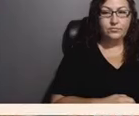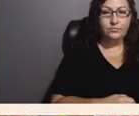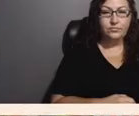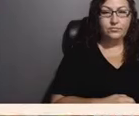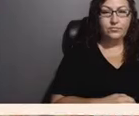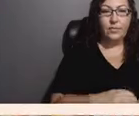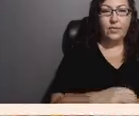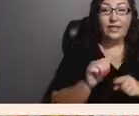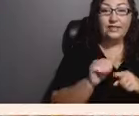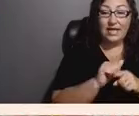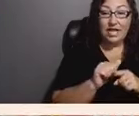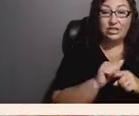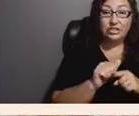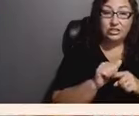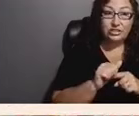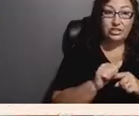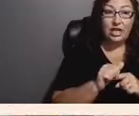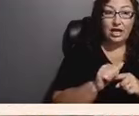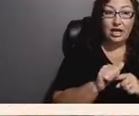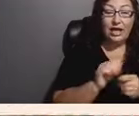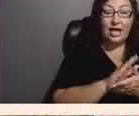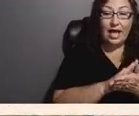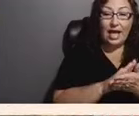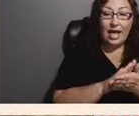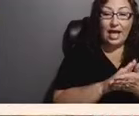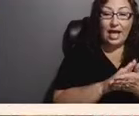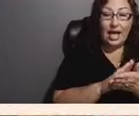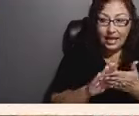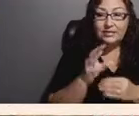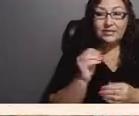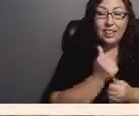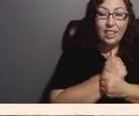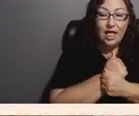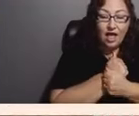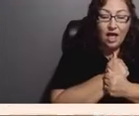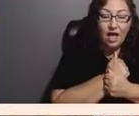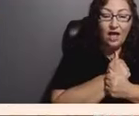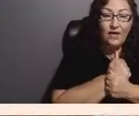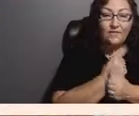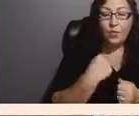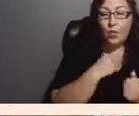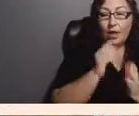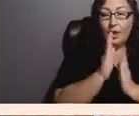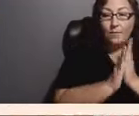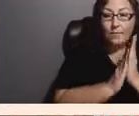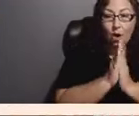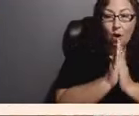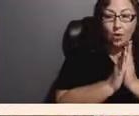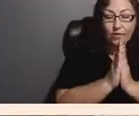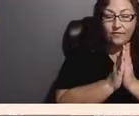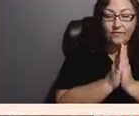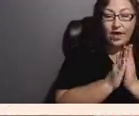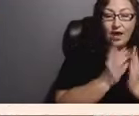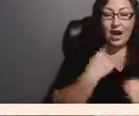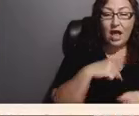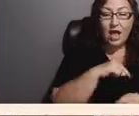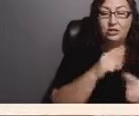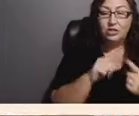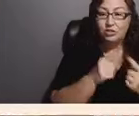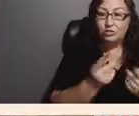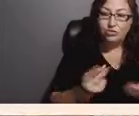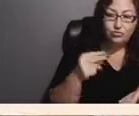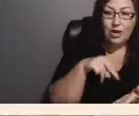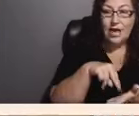Exercise, kindness, and love. You motivated us to rise